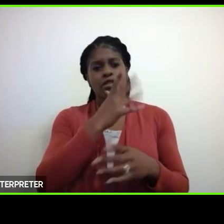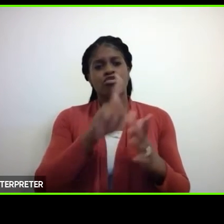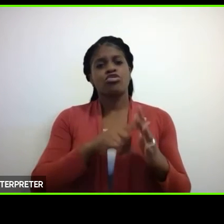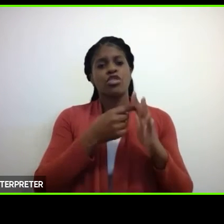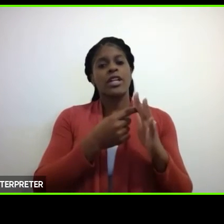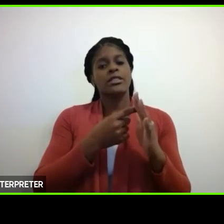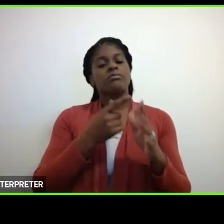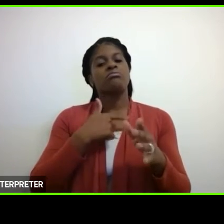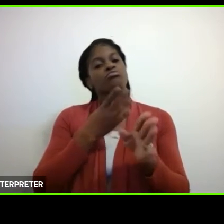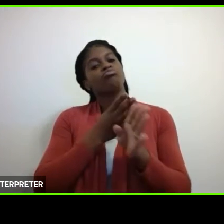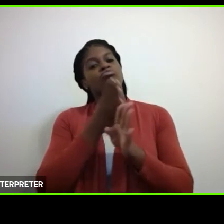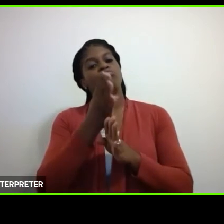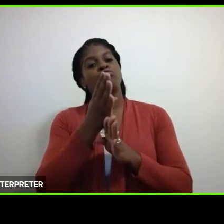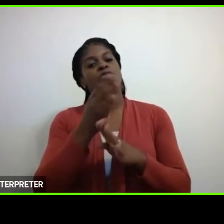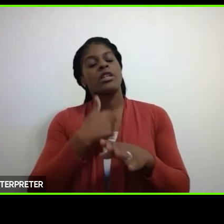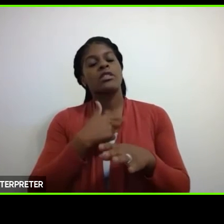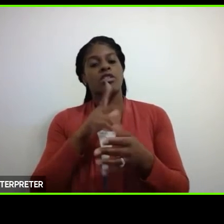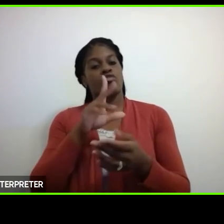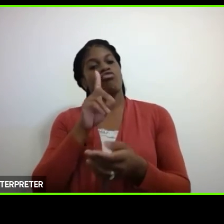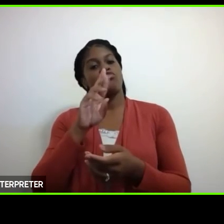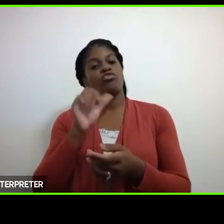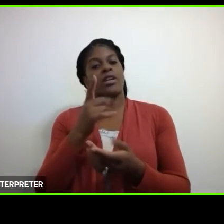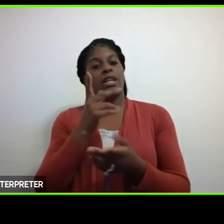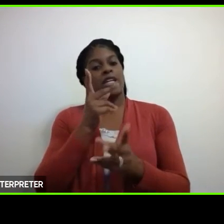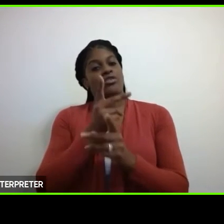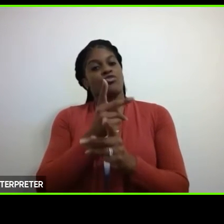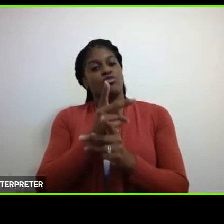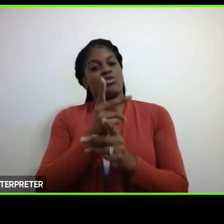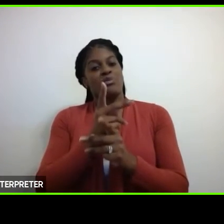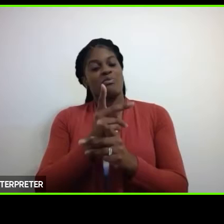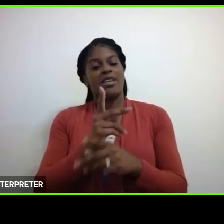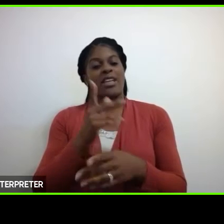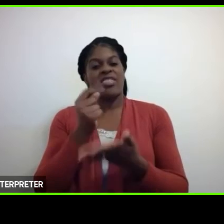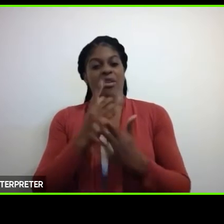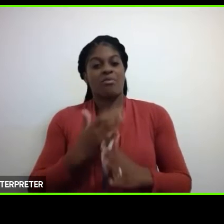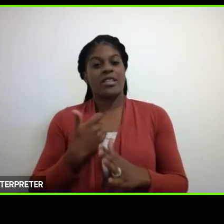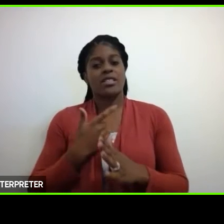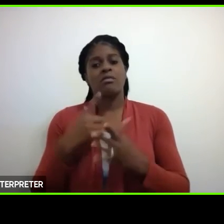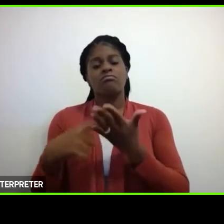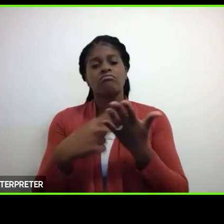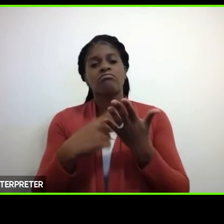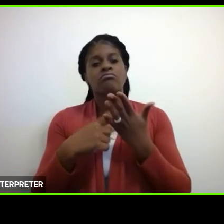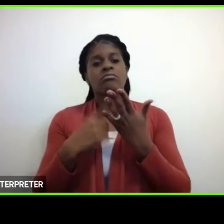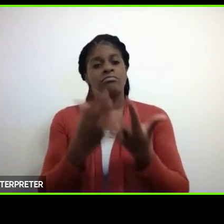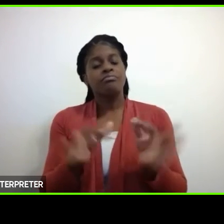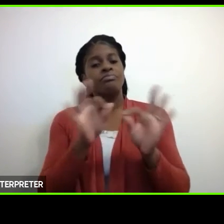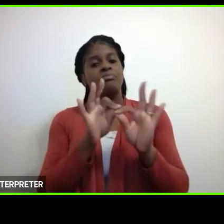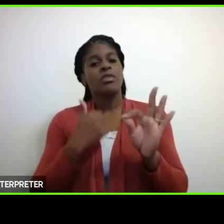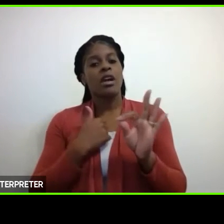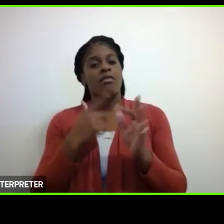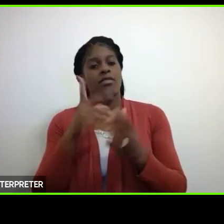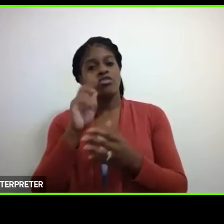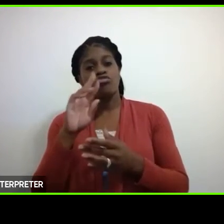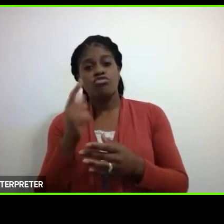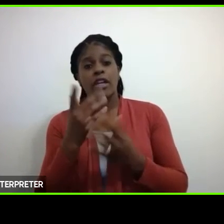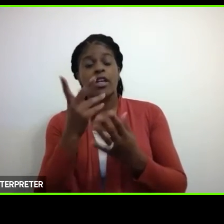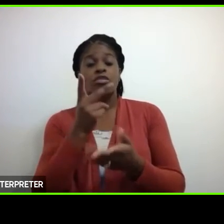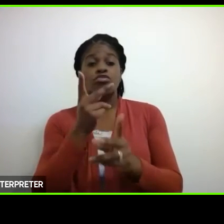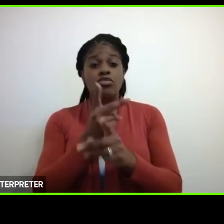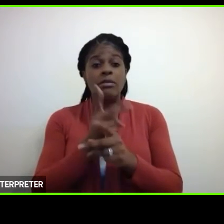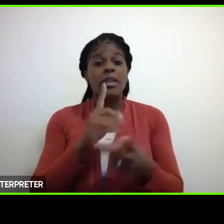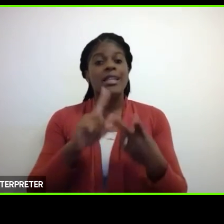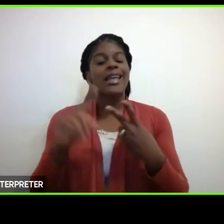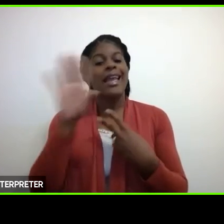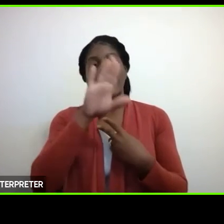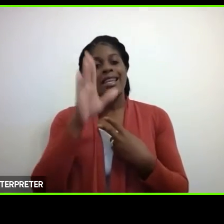treatment therapist, who constantly discussed the inequities of drug lobbyists focusing funding on drug treatment and